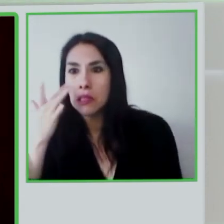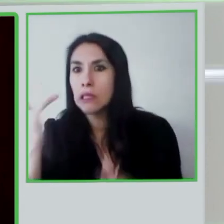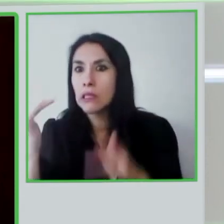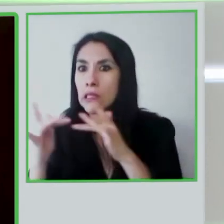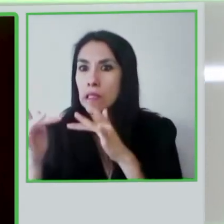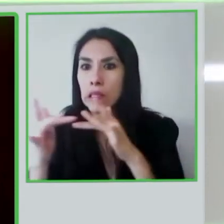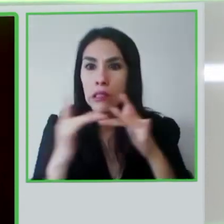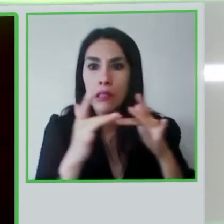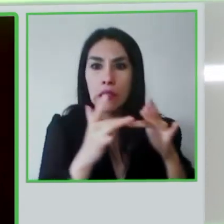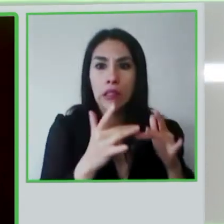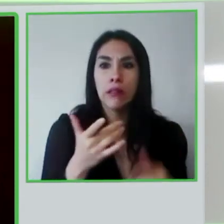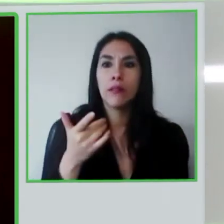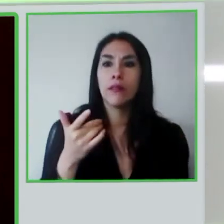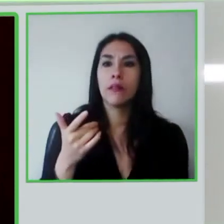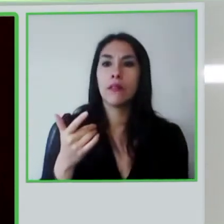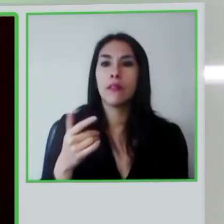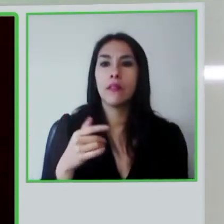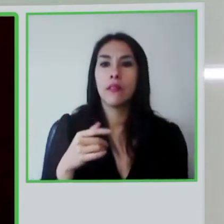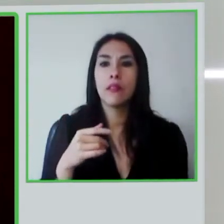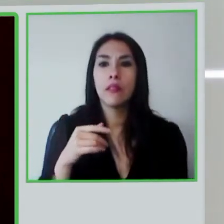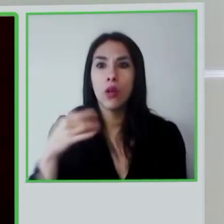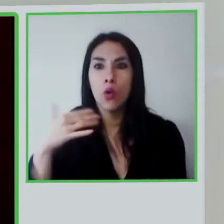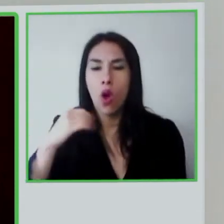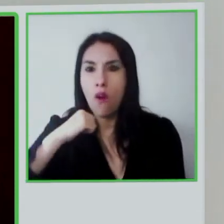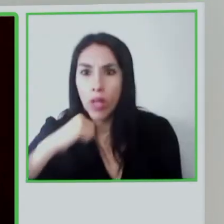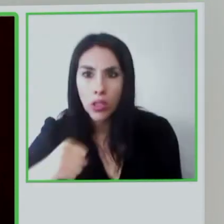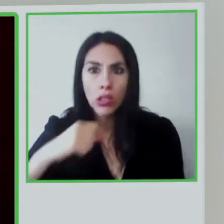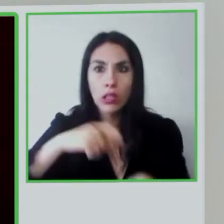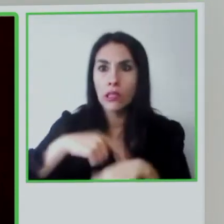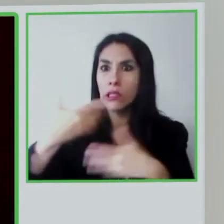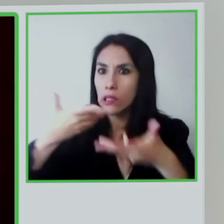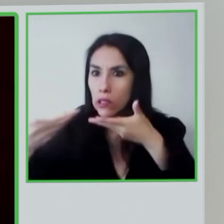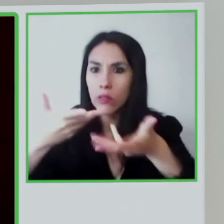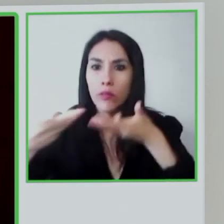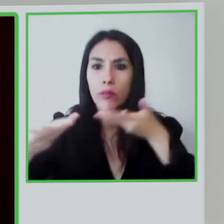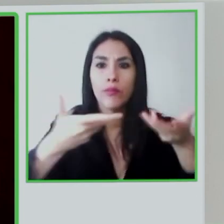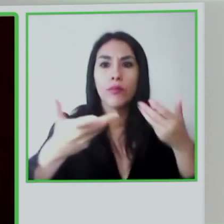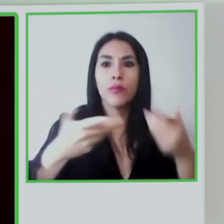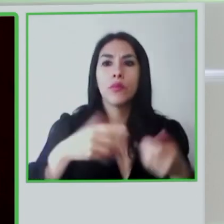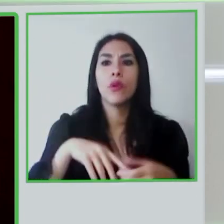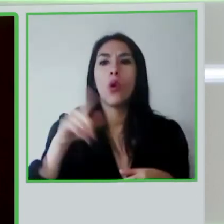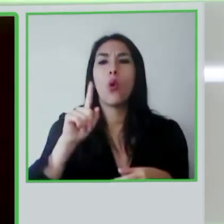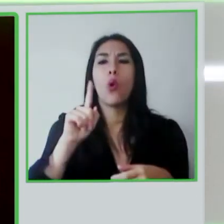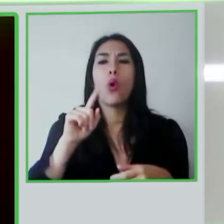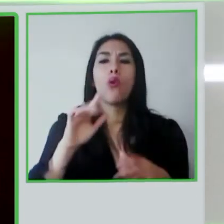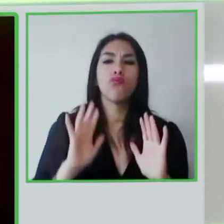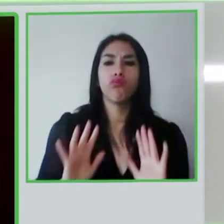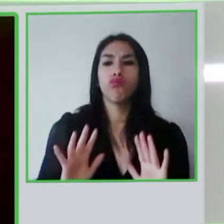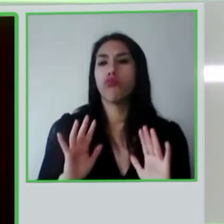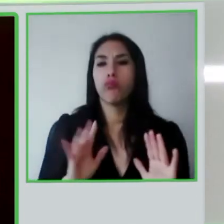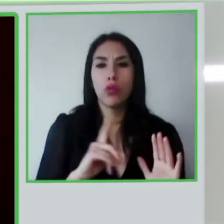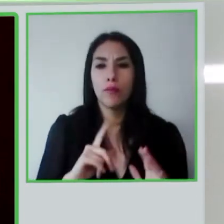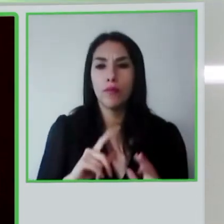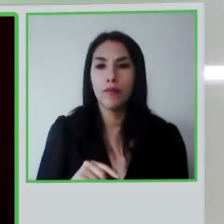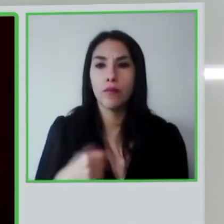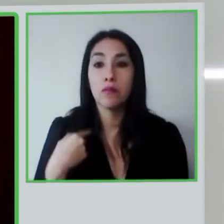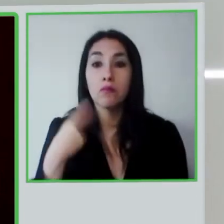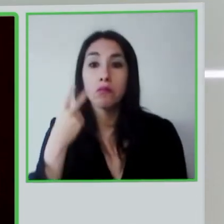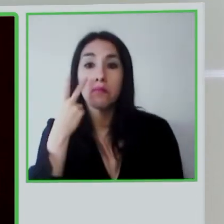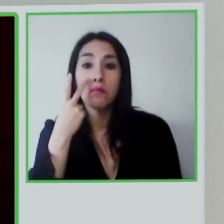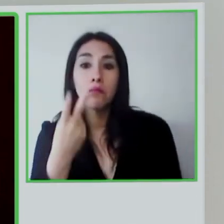20 days, and that's based on confidence, and that they don't need to wait for someone